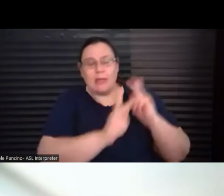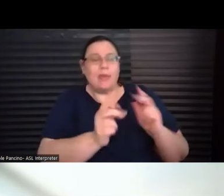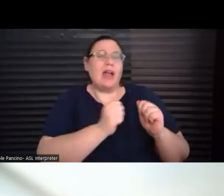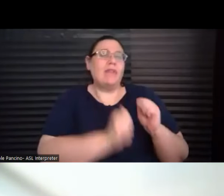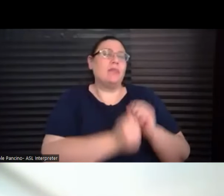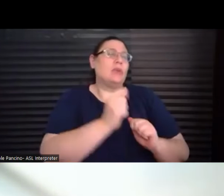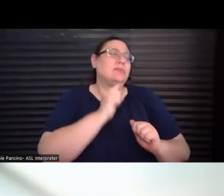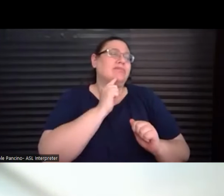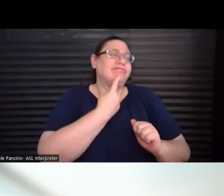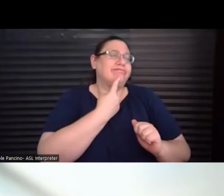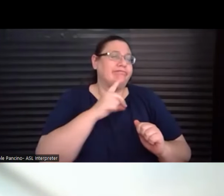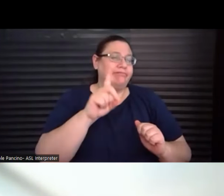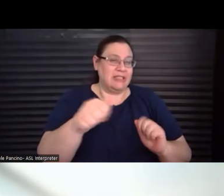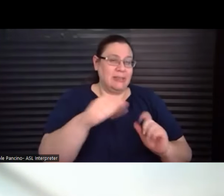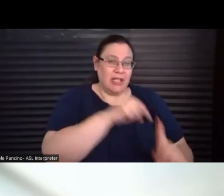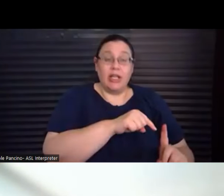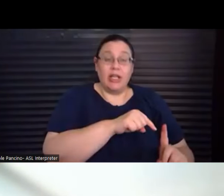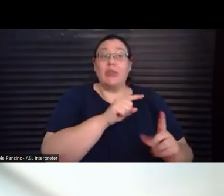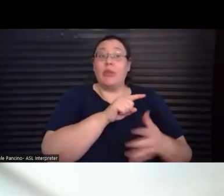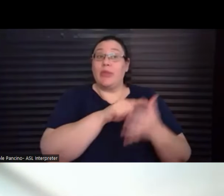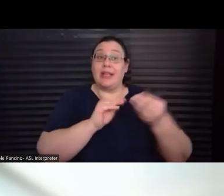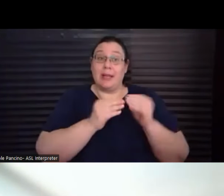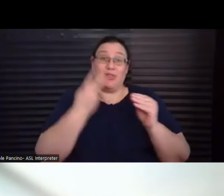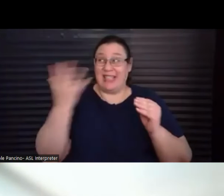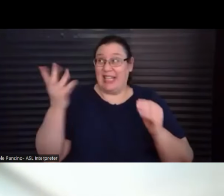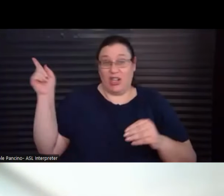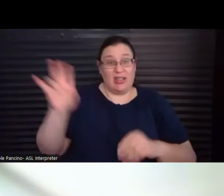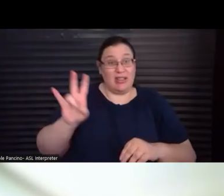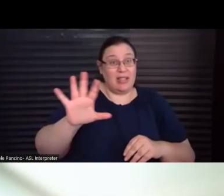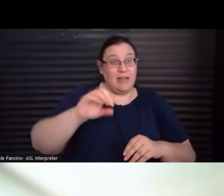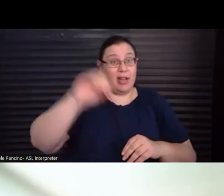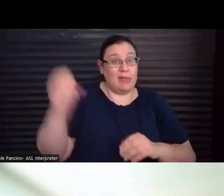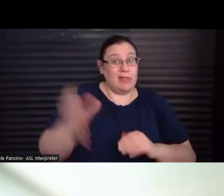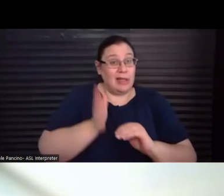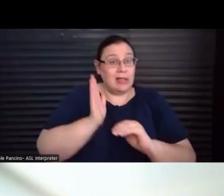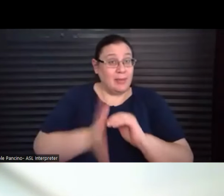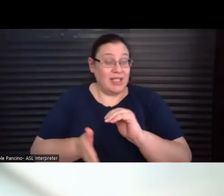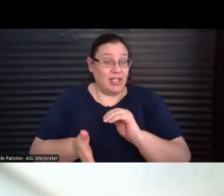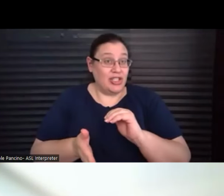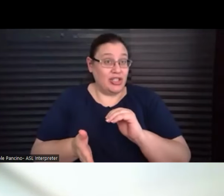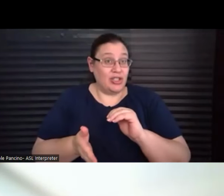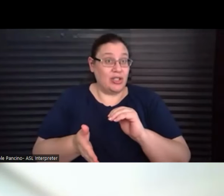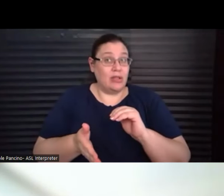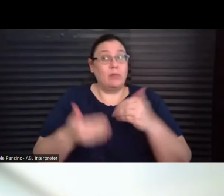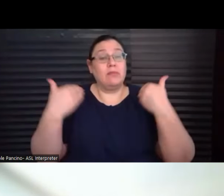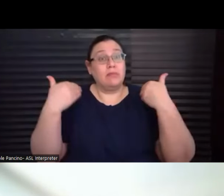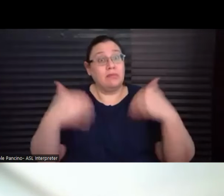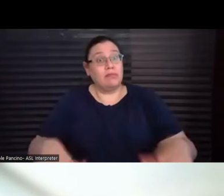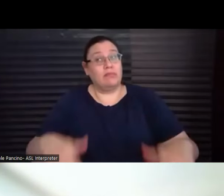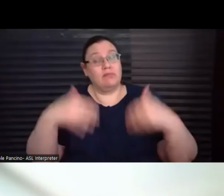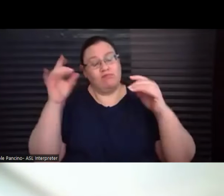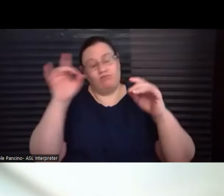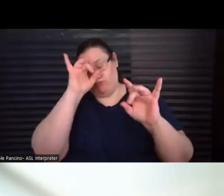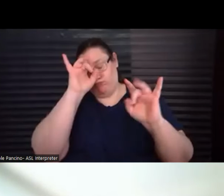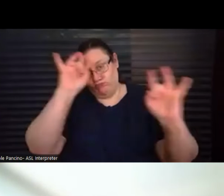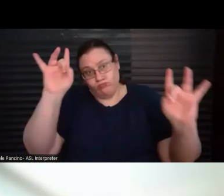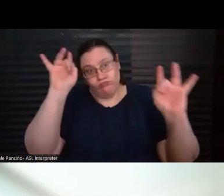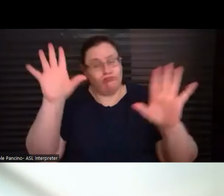disabilities. So these numbers here, and seeing 75% of completion, were super, super good. Next slide, please.